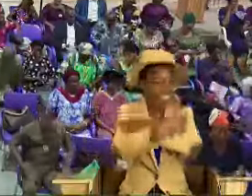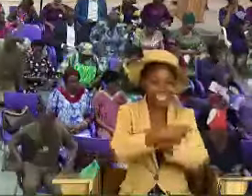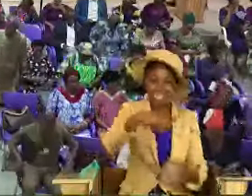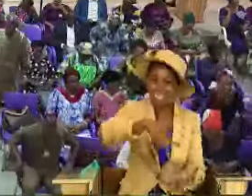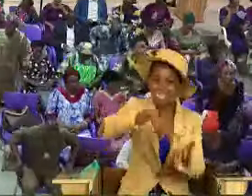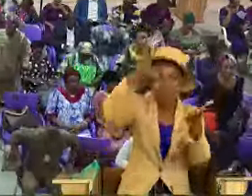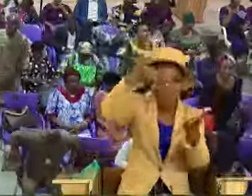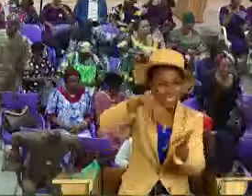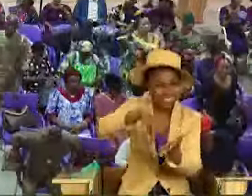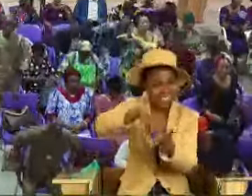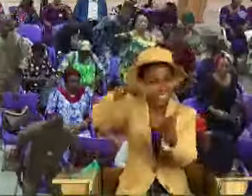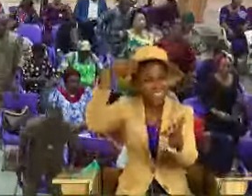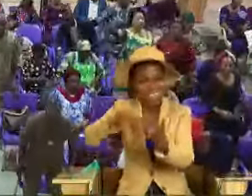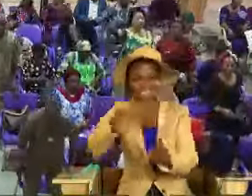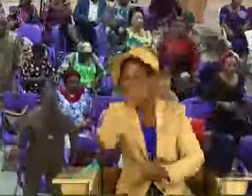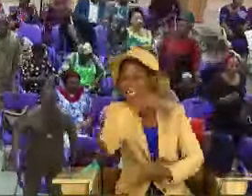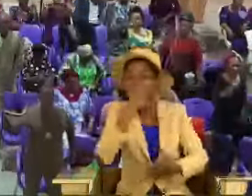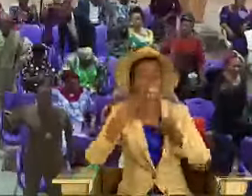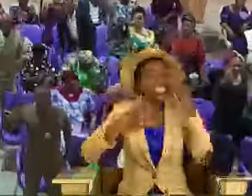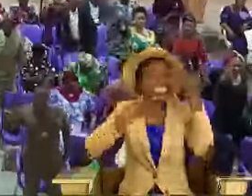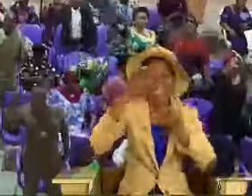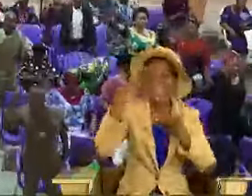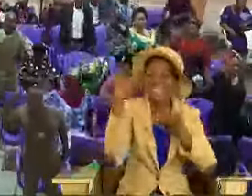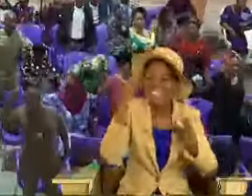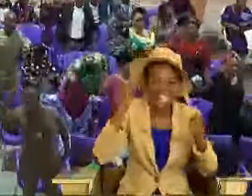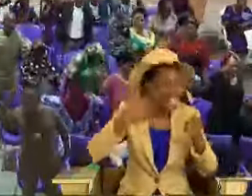feet and Shout the loudest